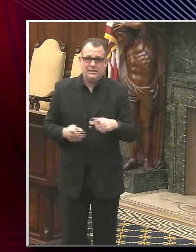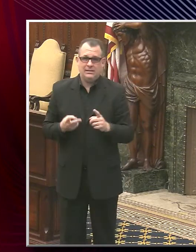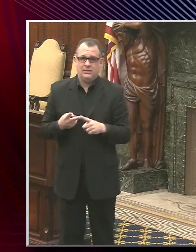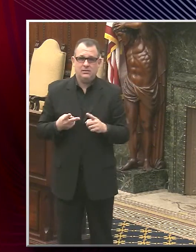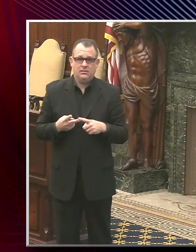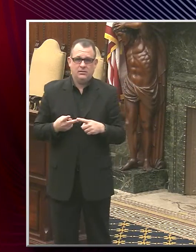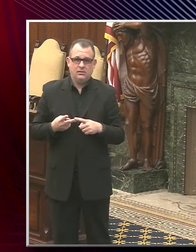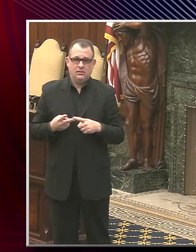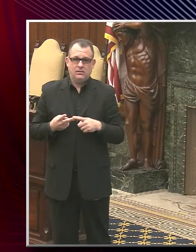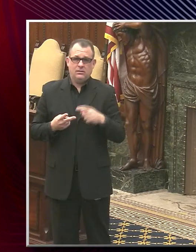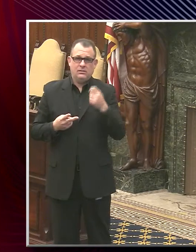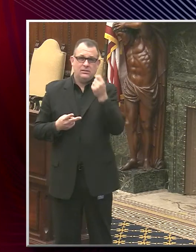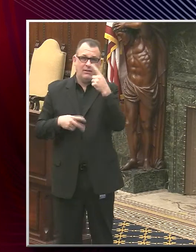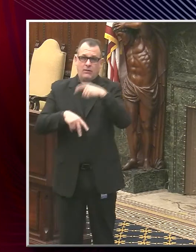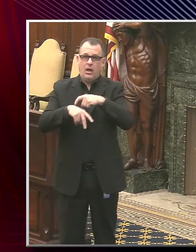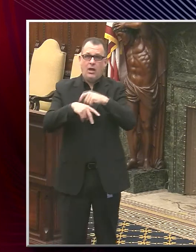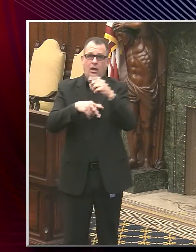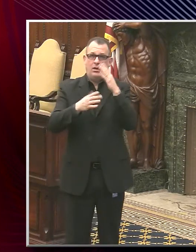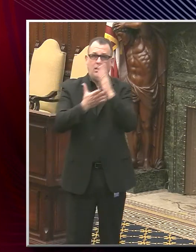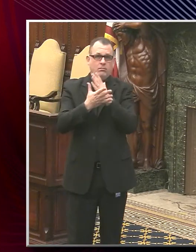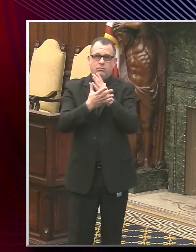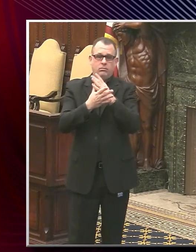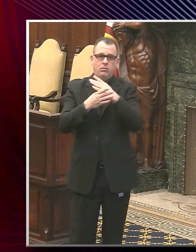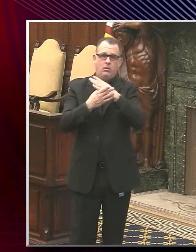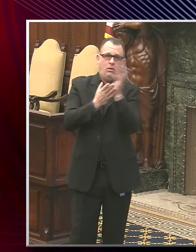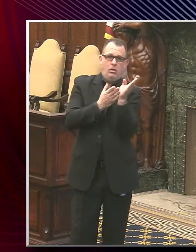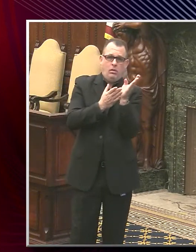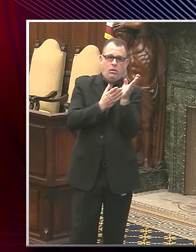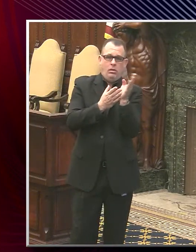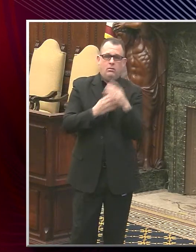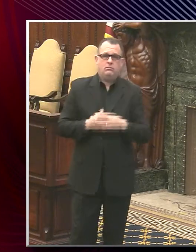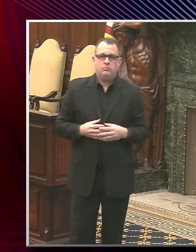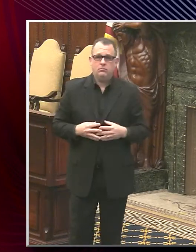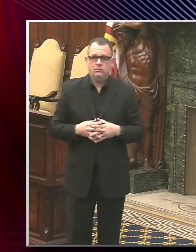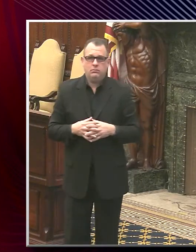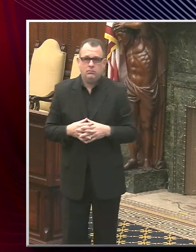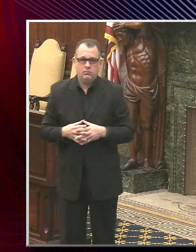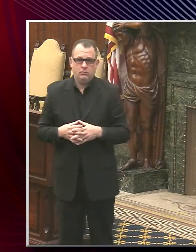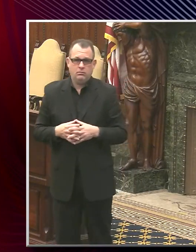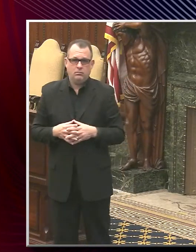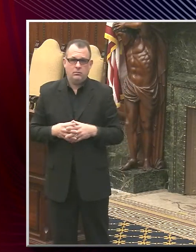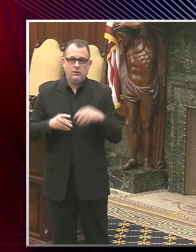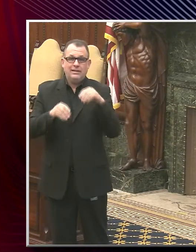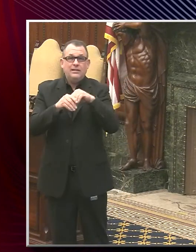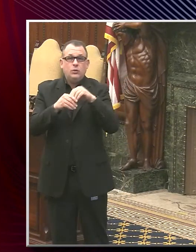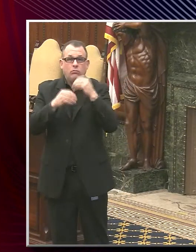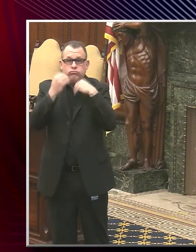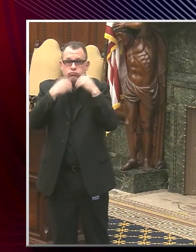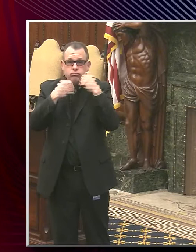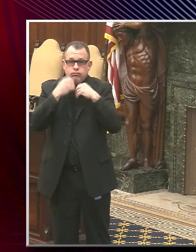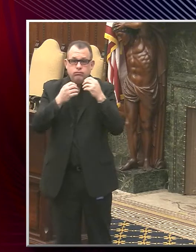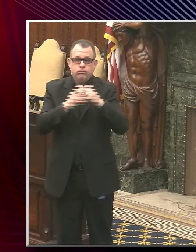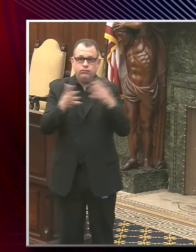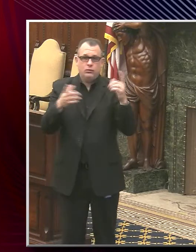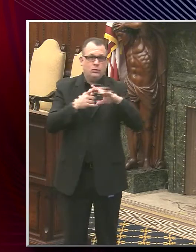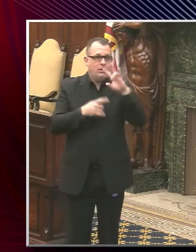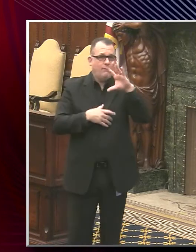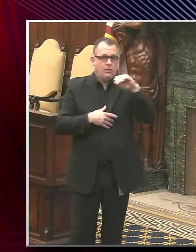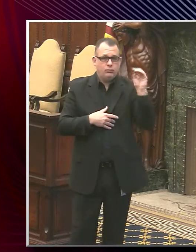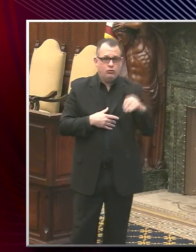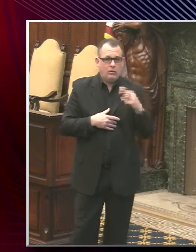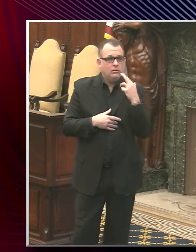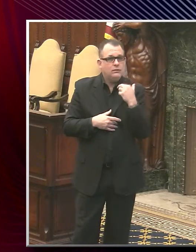11 p.m. curfew for restaurants, and expand the indoor dining capacity to 75% for